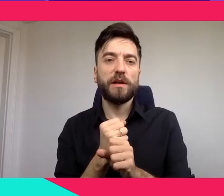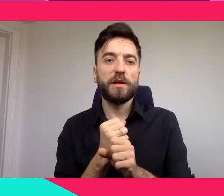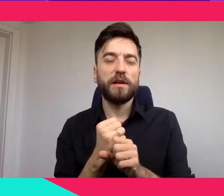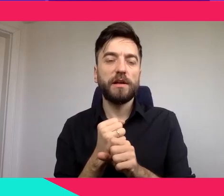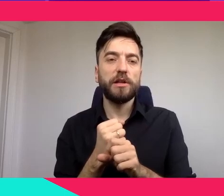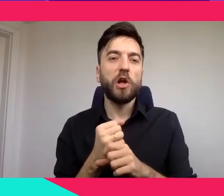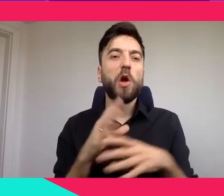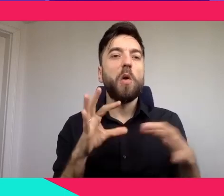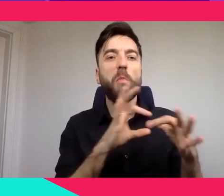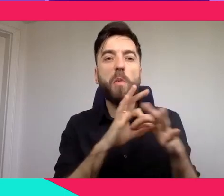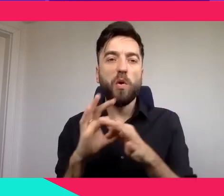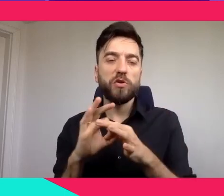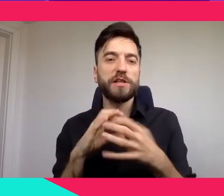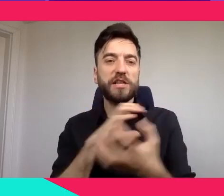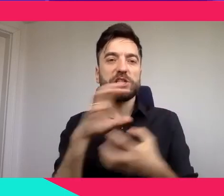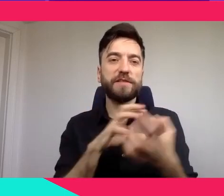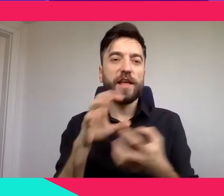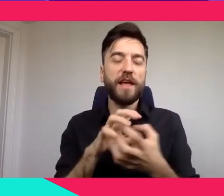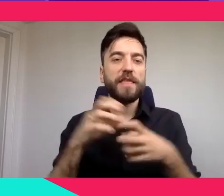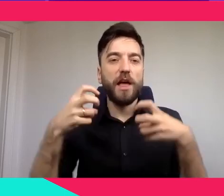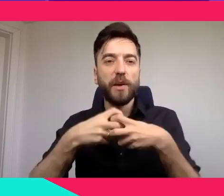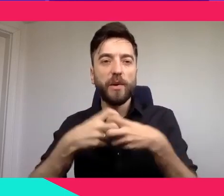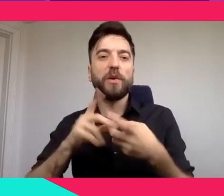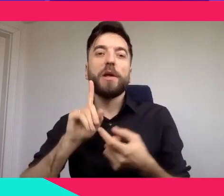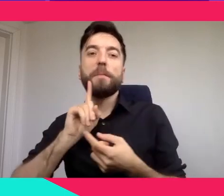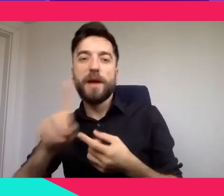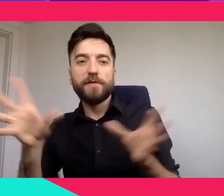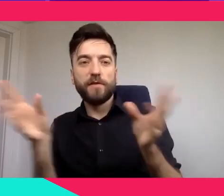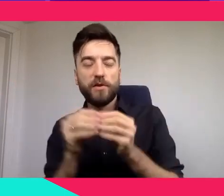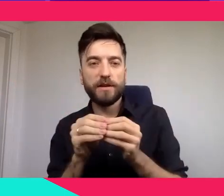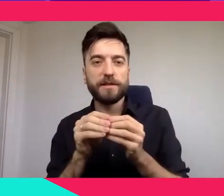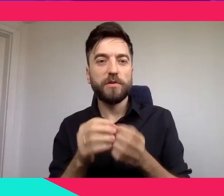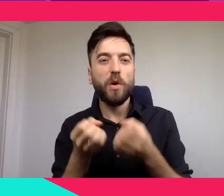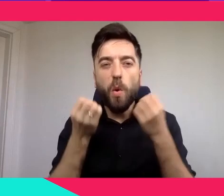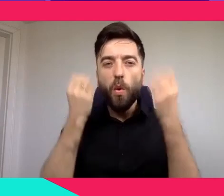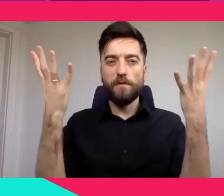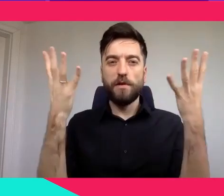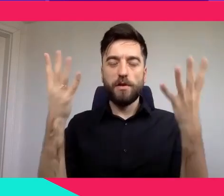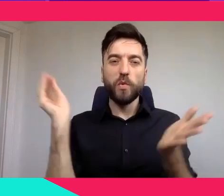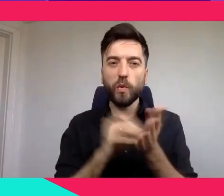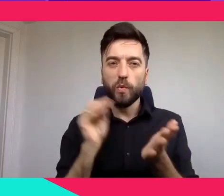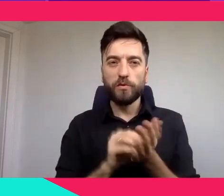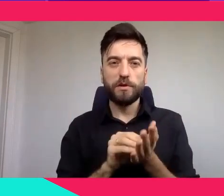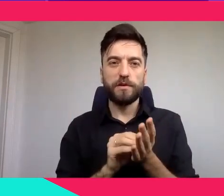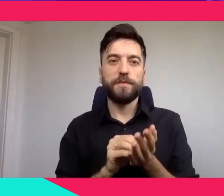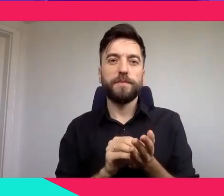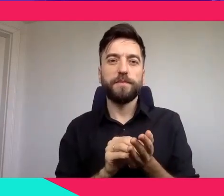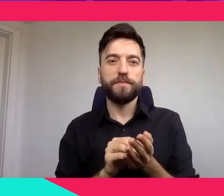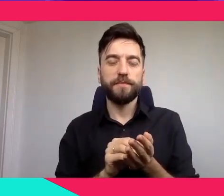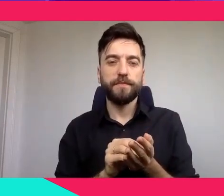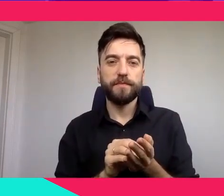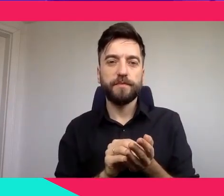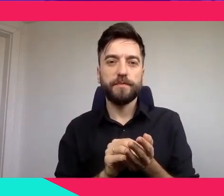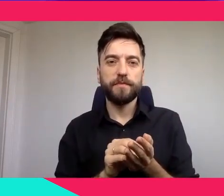experience as cultural institutions in today's